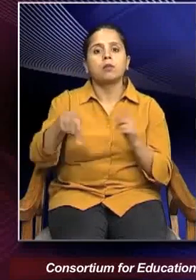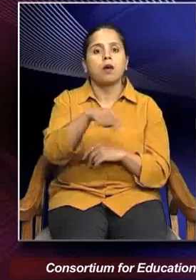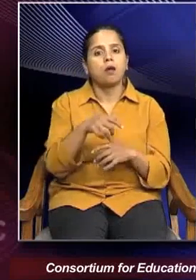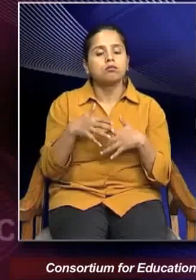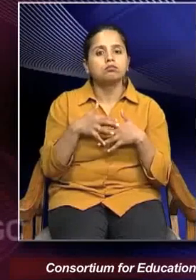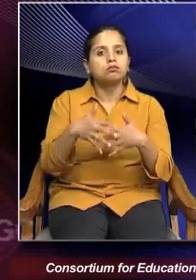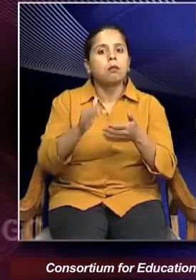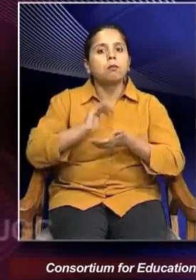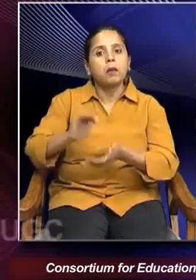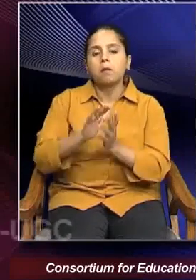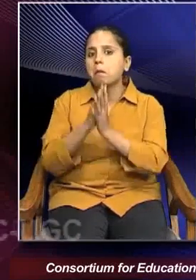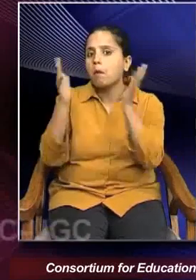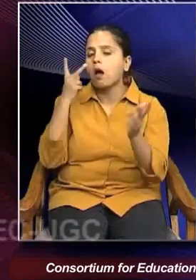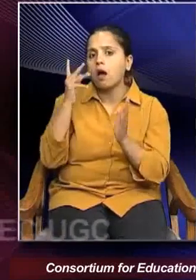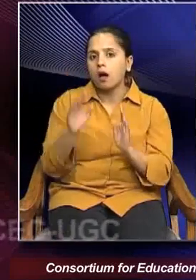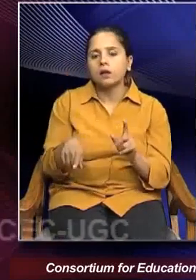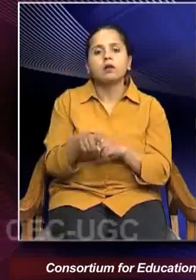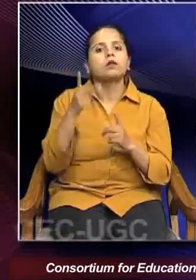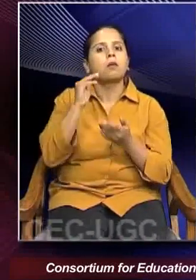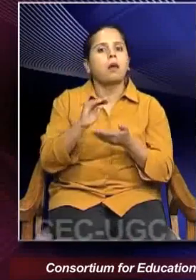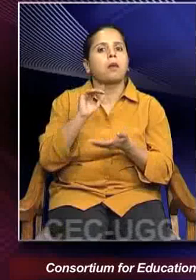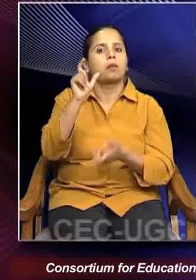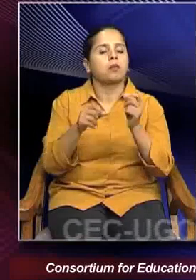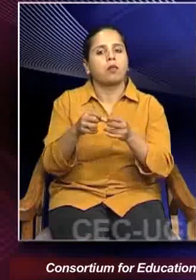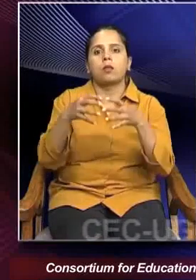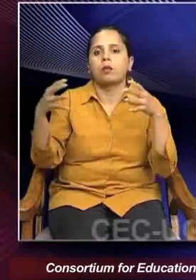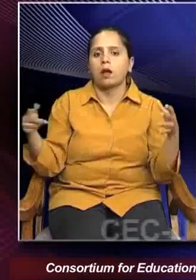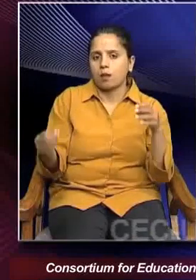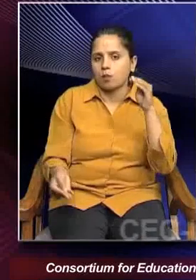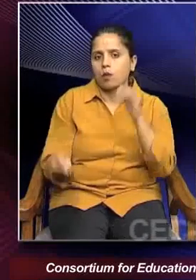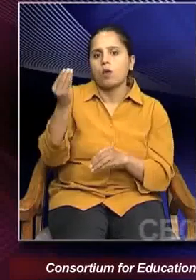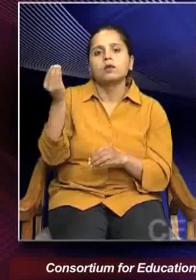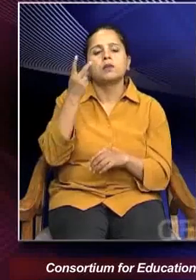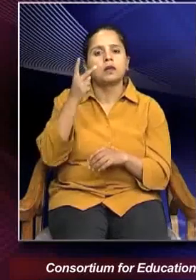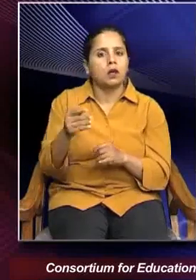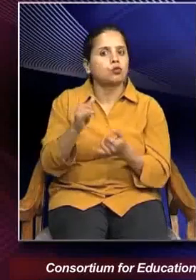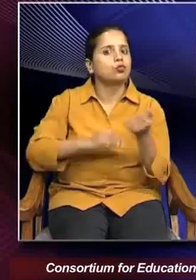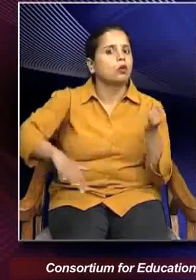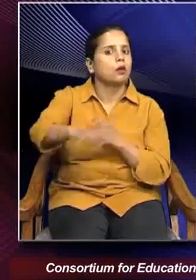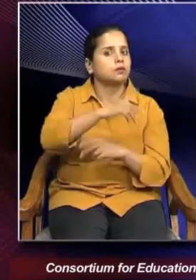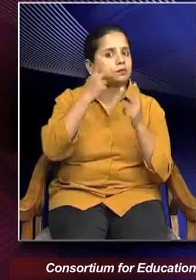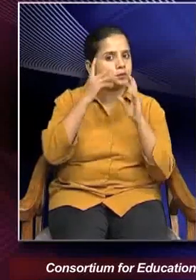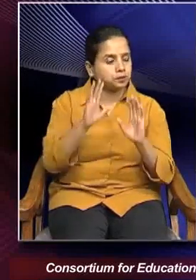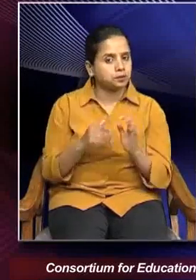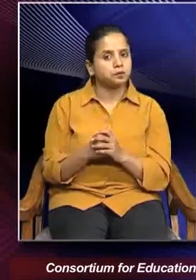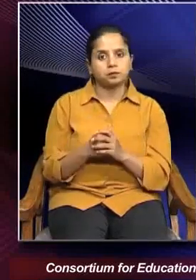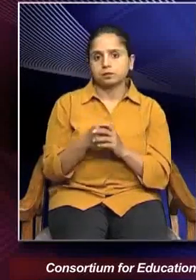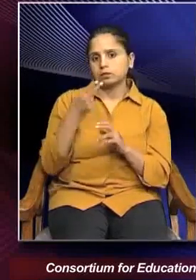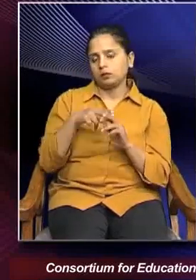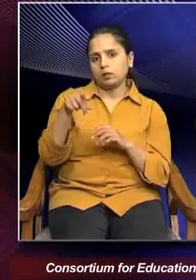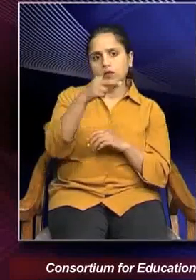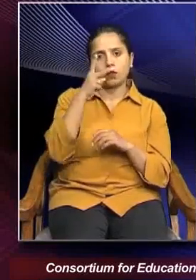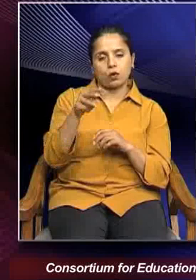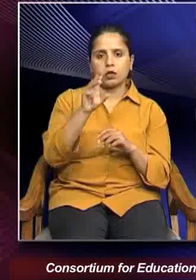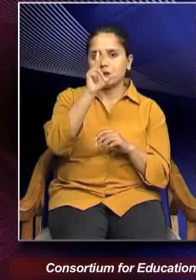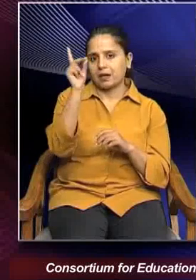we observe that the population growth is actually higher in some of these societies. I mean, particularly if you see post-Second